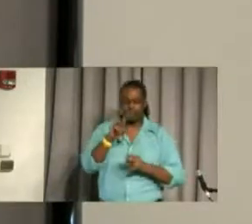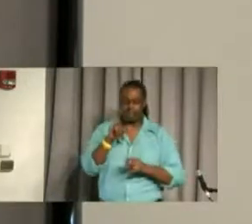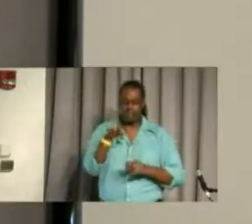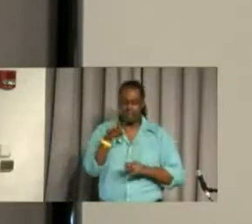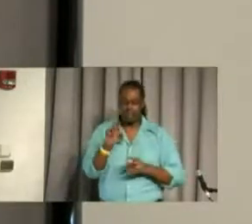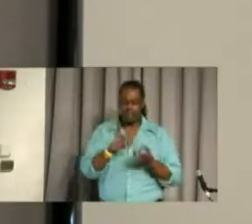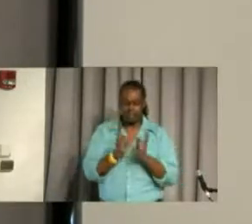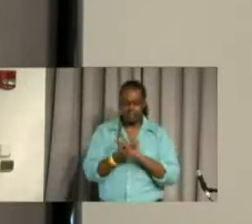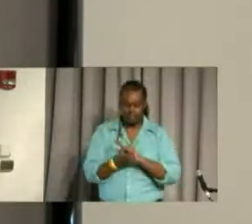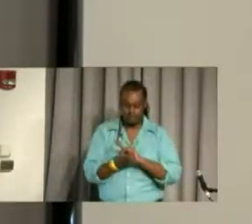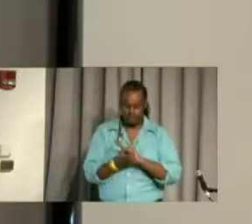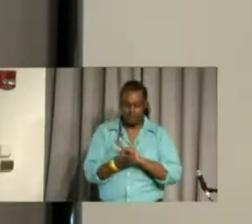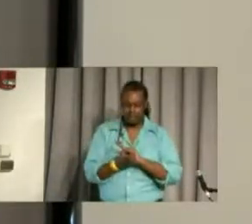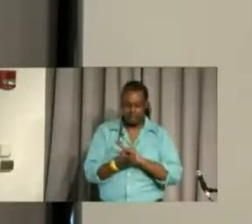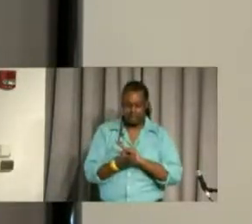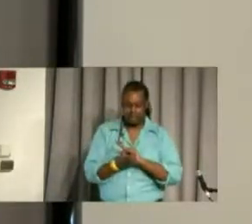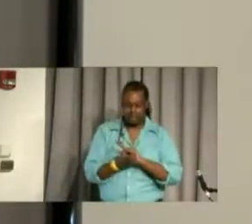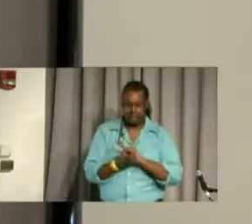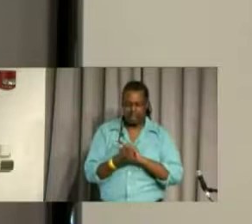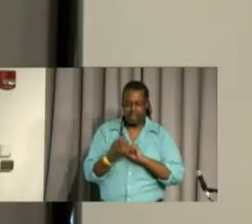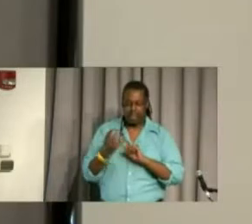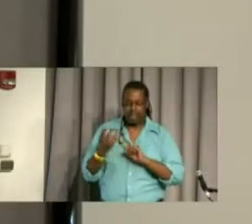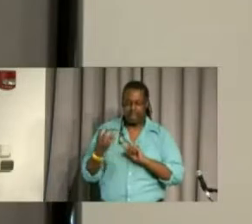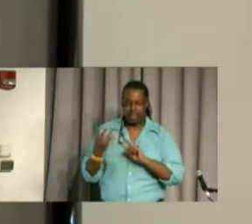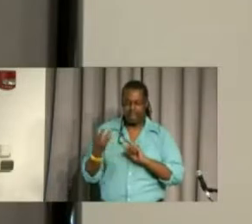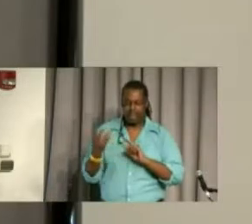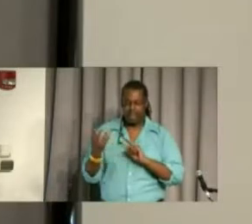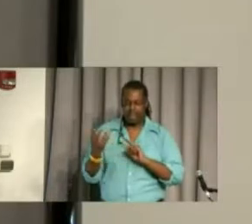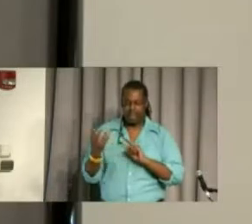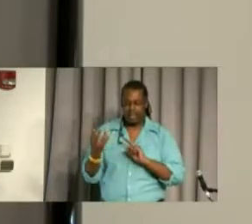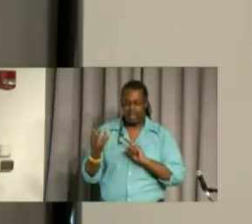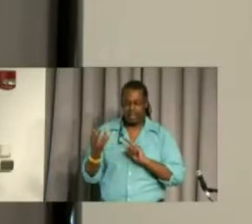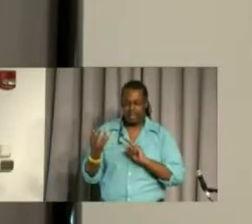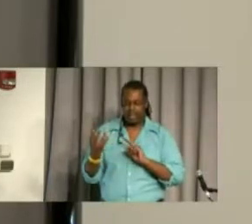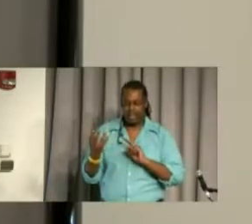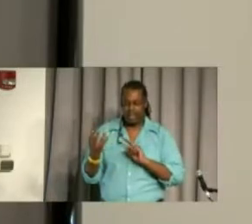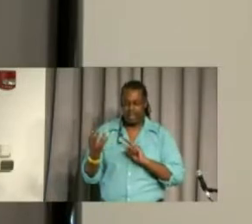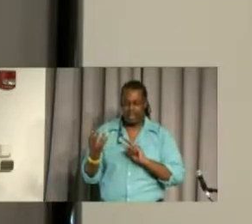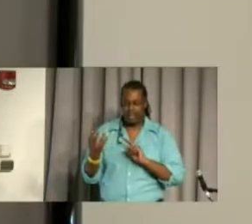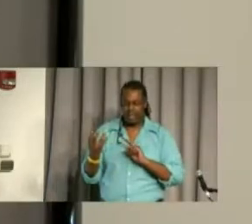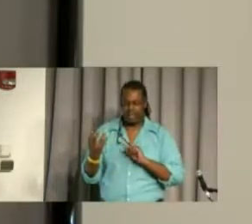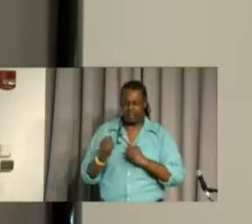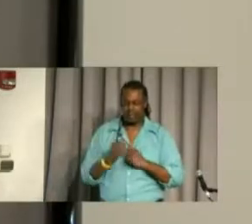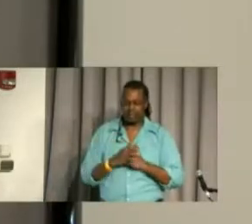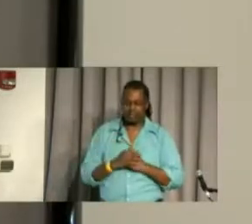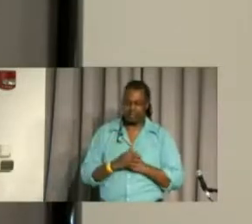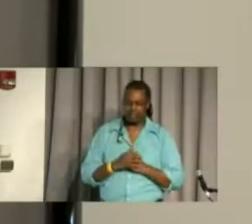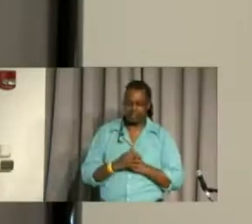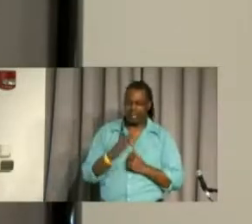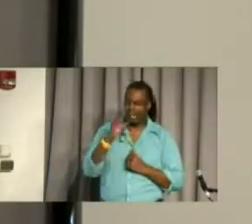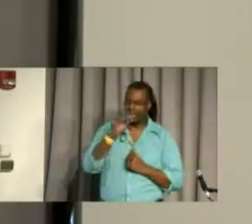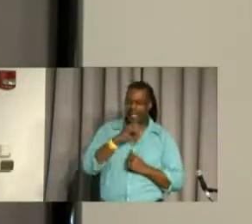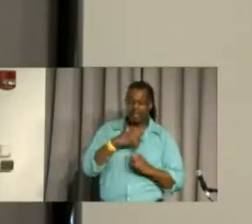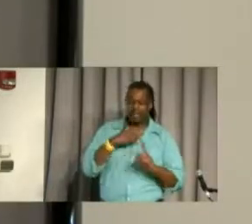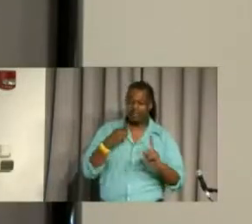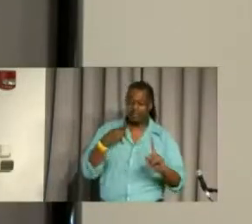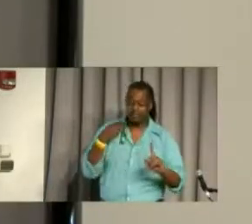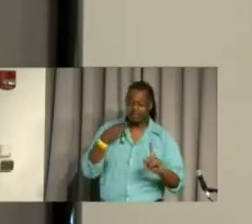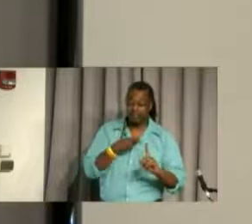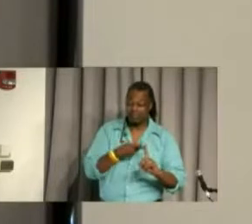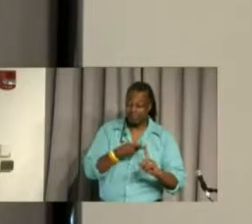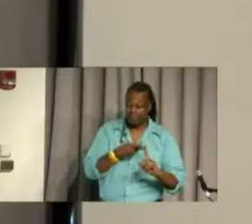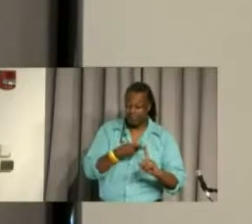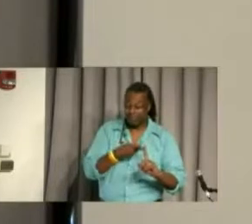environmental racism, we can lay blame at the feet of the state. So I just want to gather your